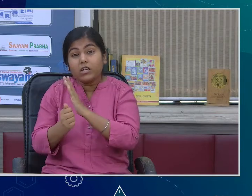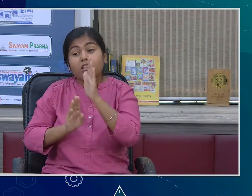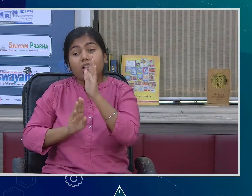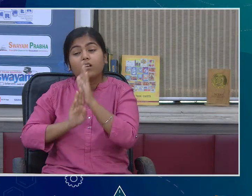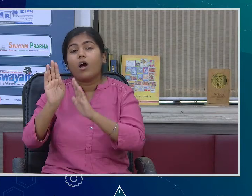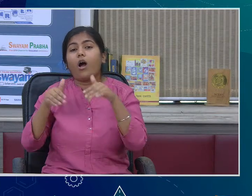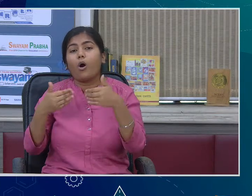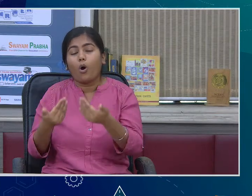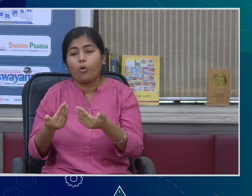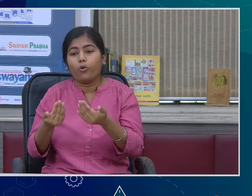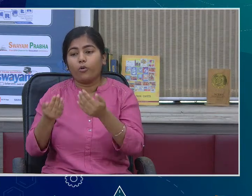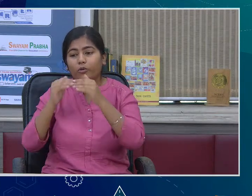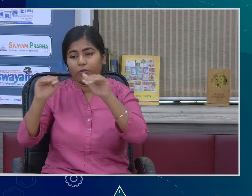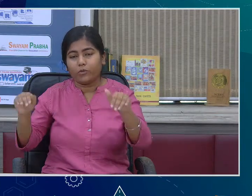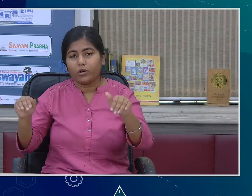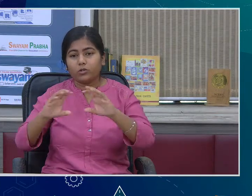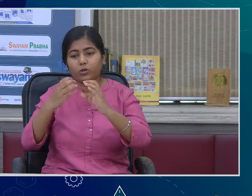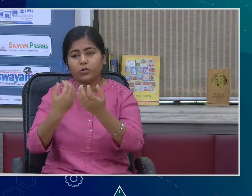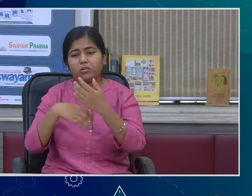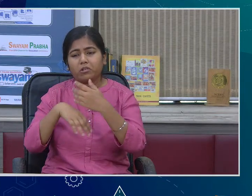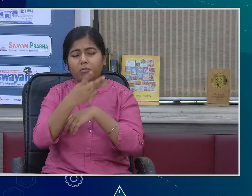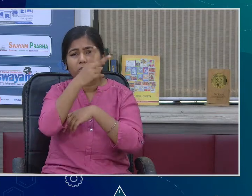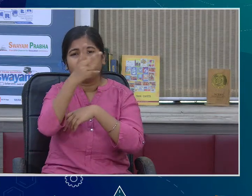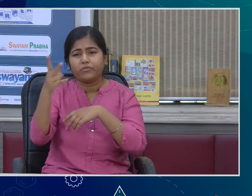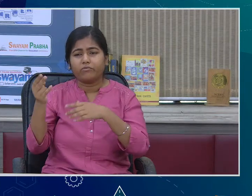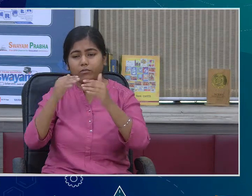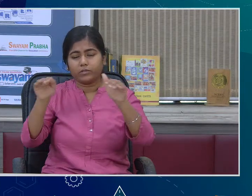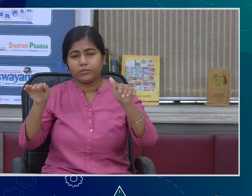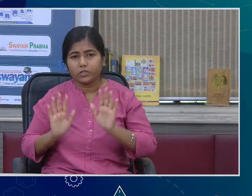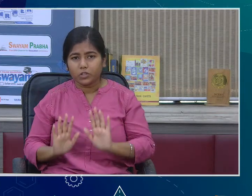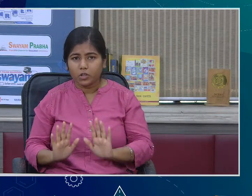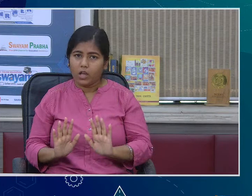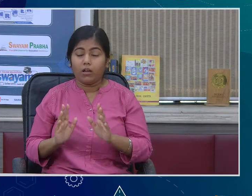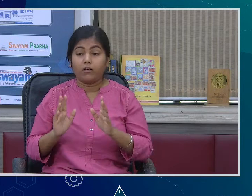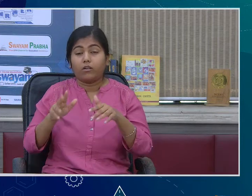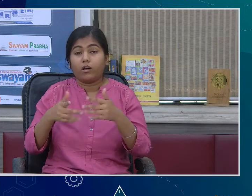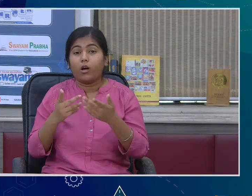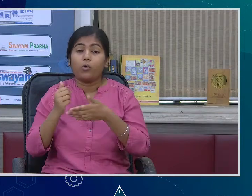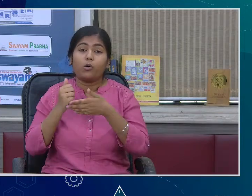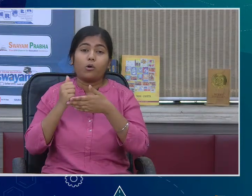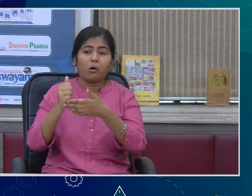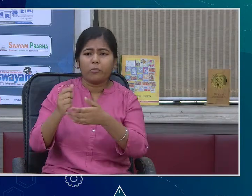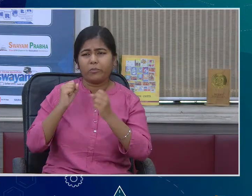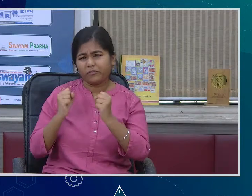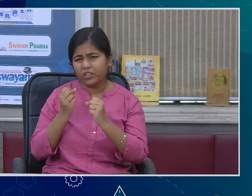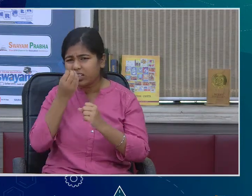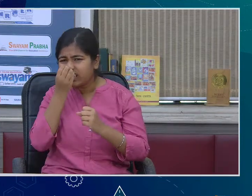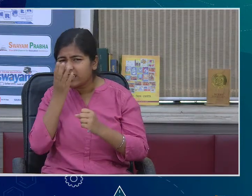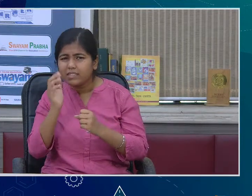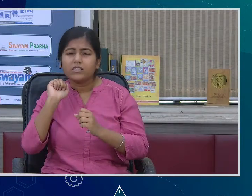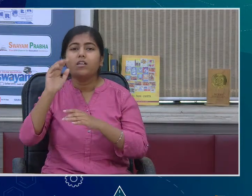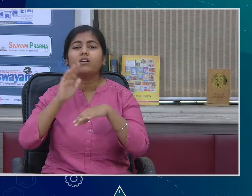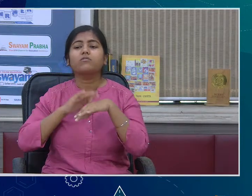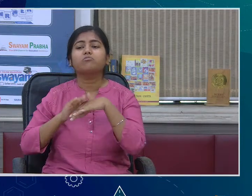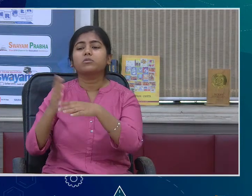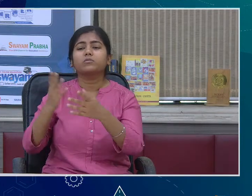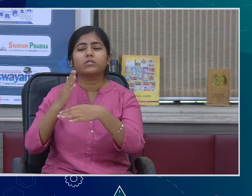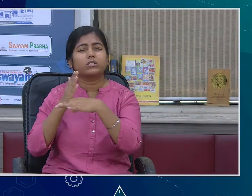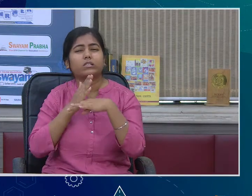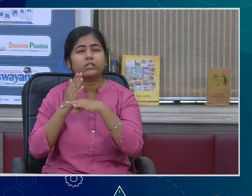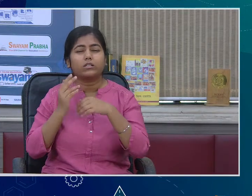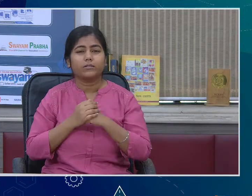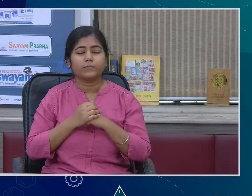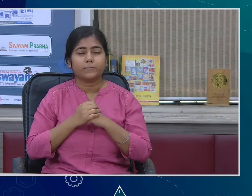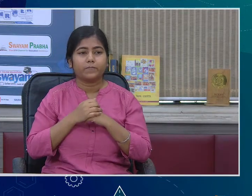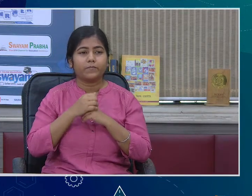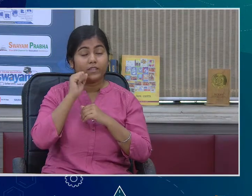students in diverse classrooms? Is it difficult? Is it easy? Can you share your experience? Tanvi, it